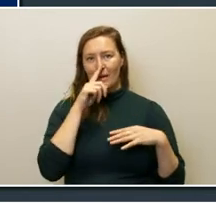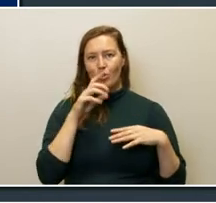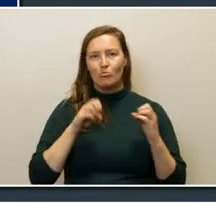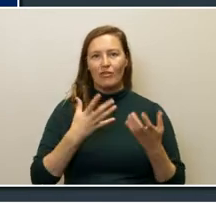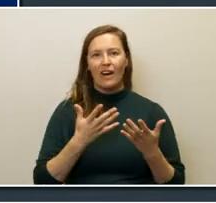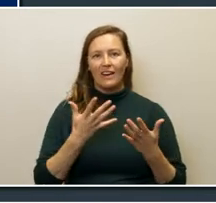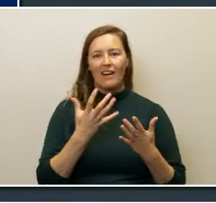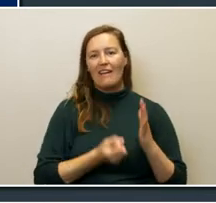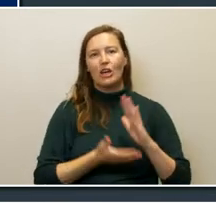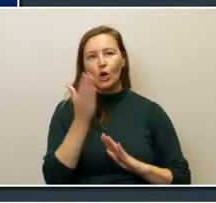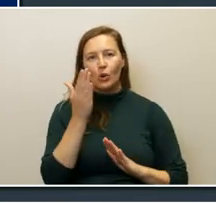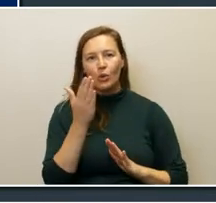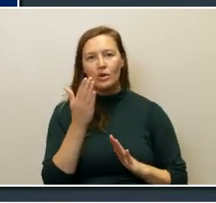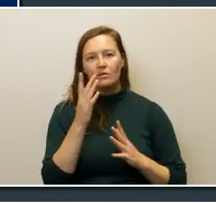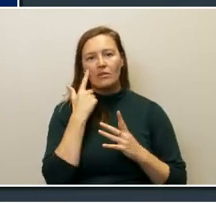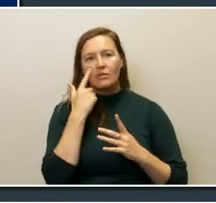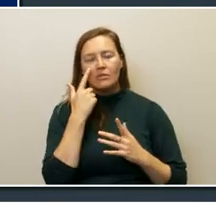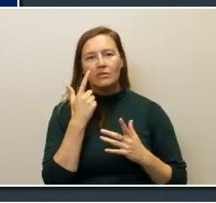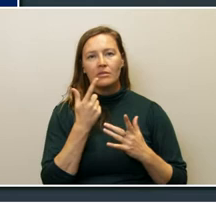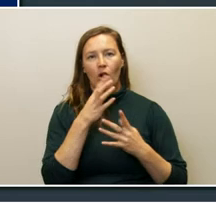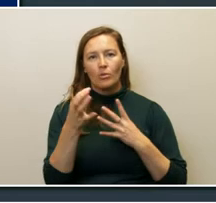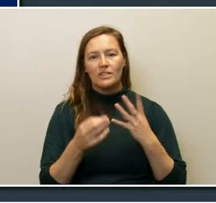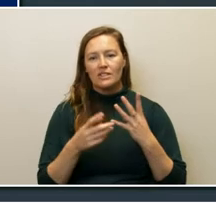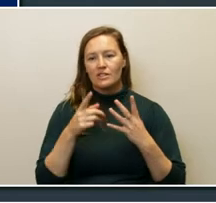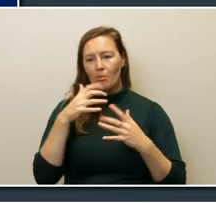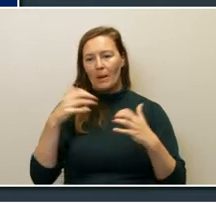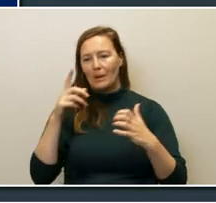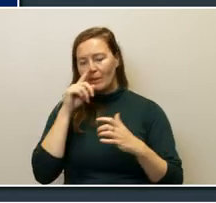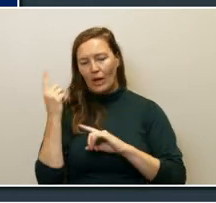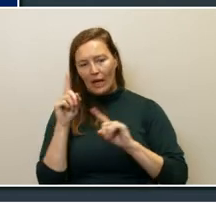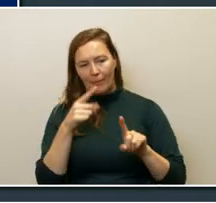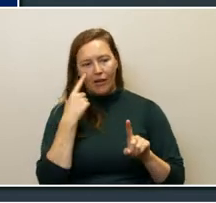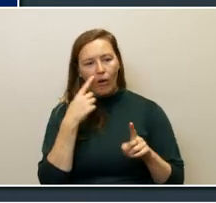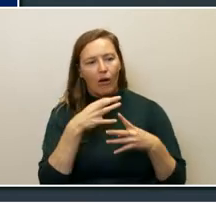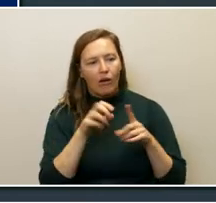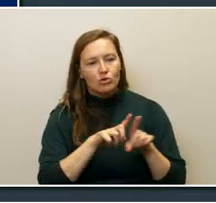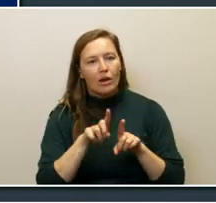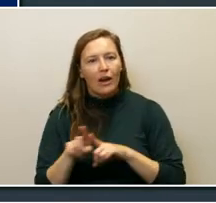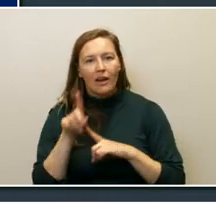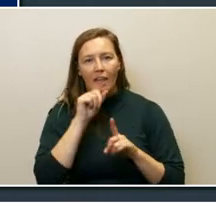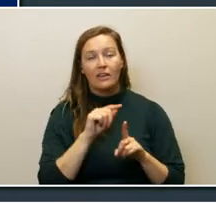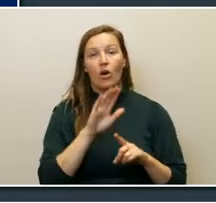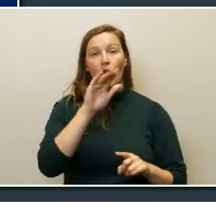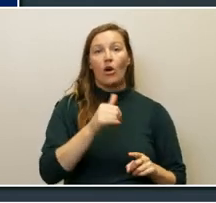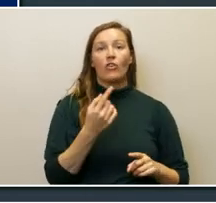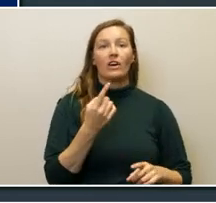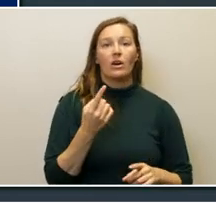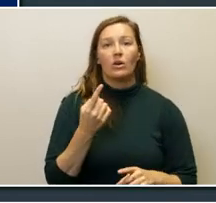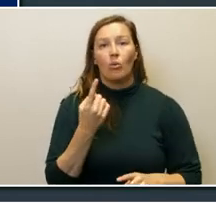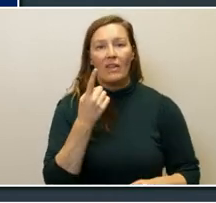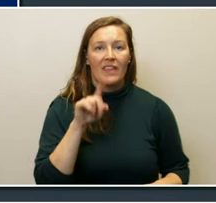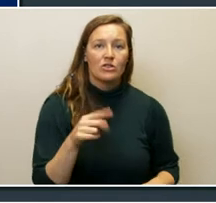have-a-go options for members of the public to come and have a go. And over 1,200 of Napier and